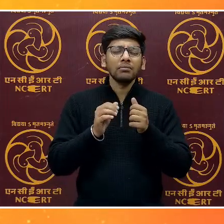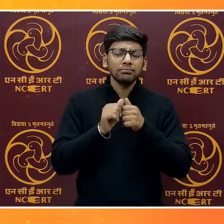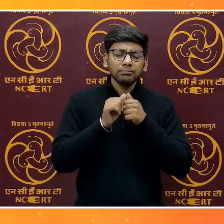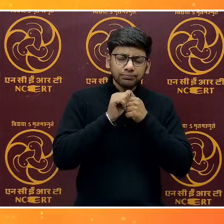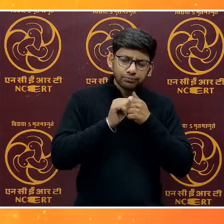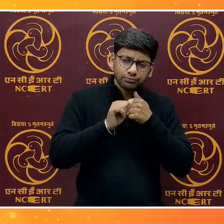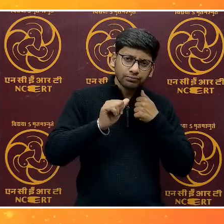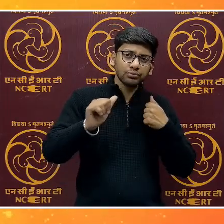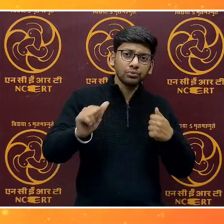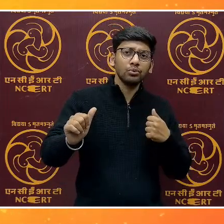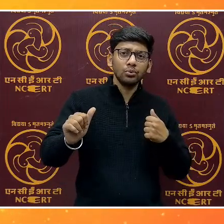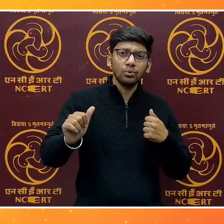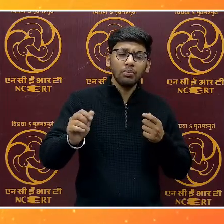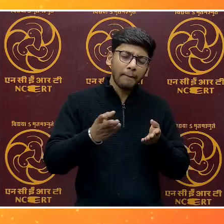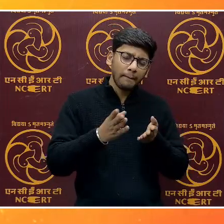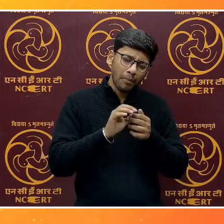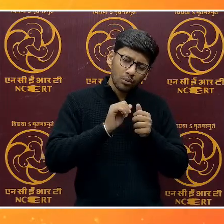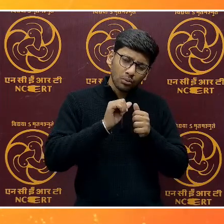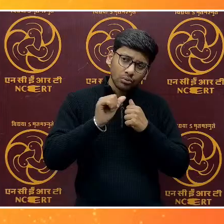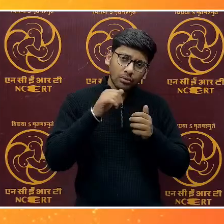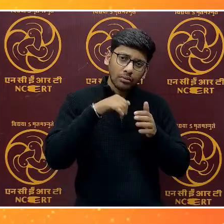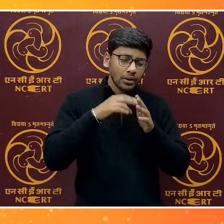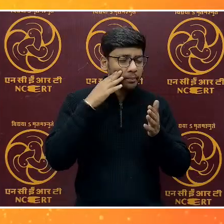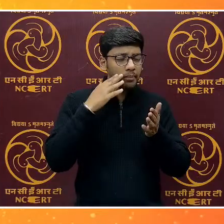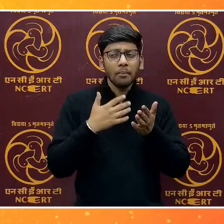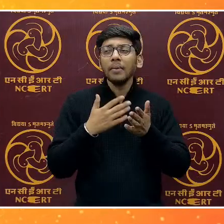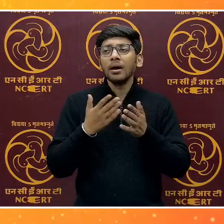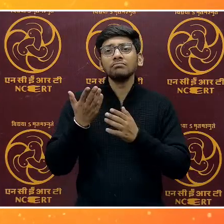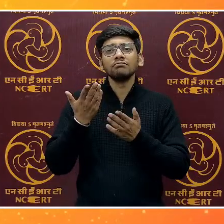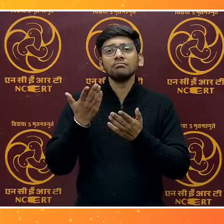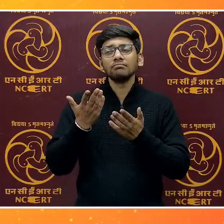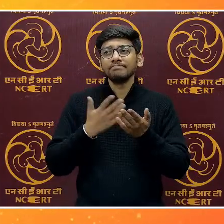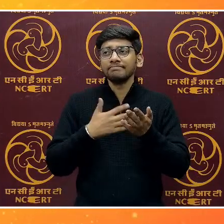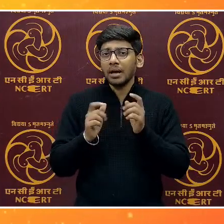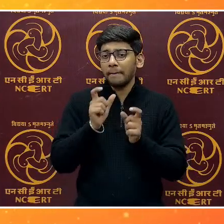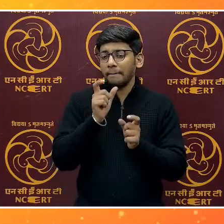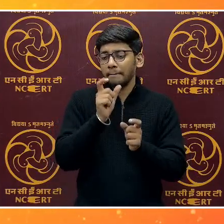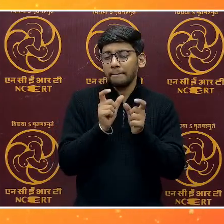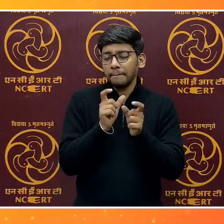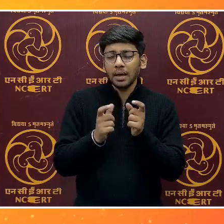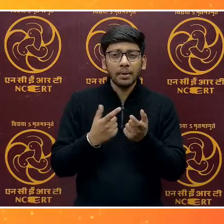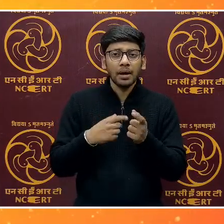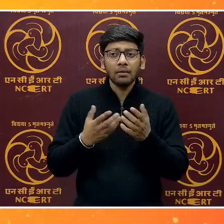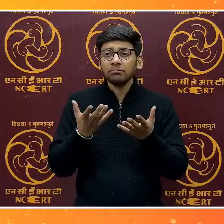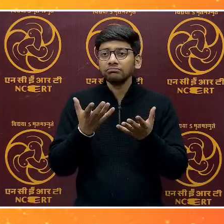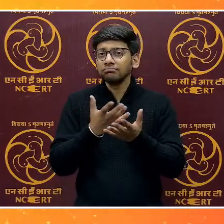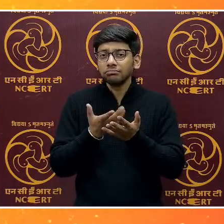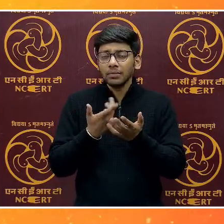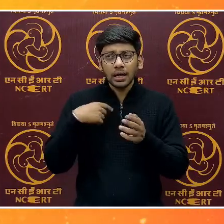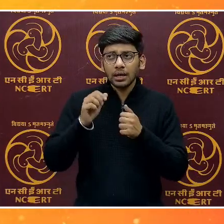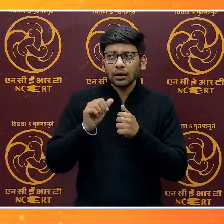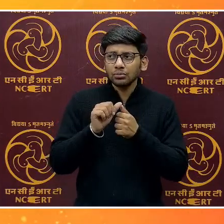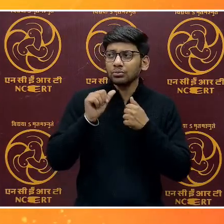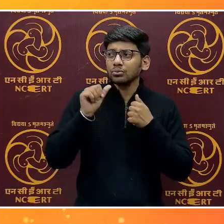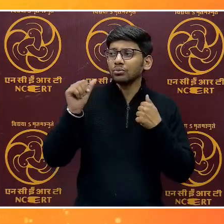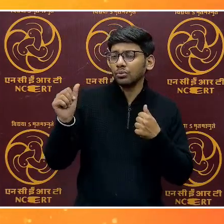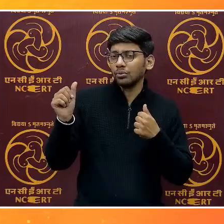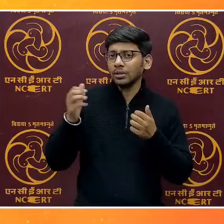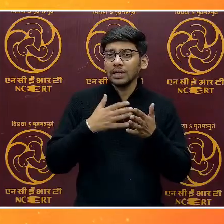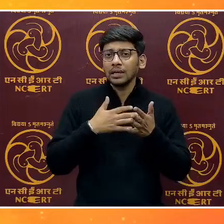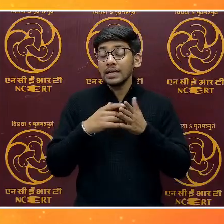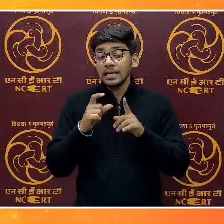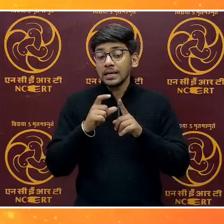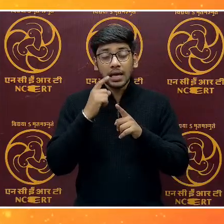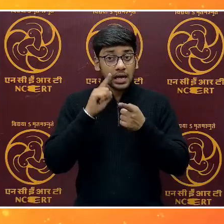away. So many a times, Harpreet, people, you must be hearing people talking about a distant cousin. Yeah. Like who